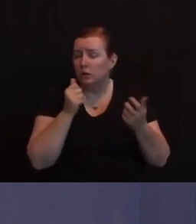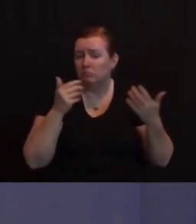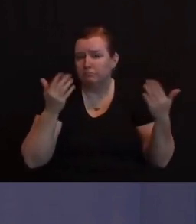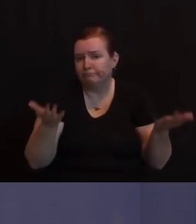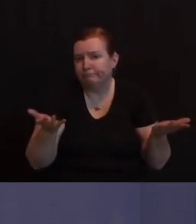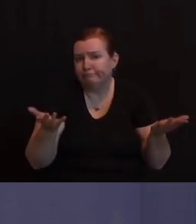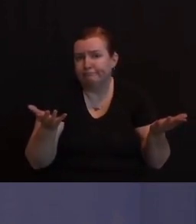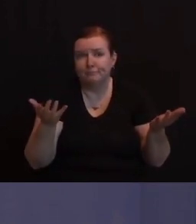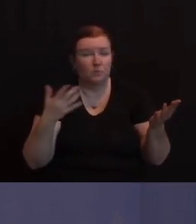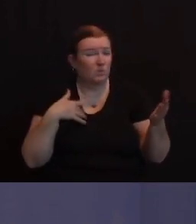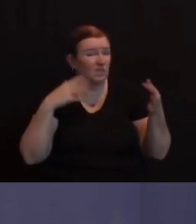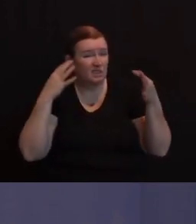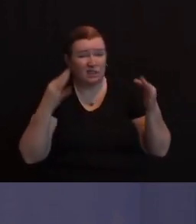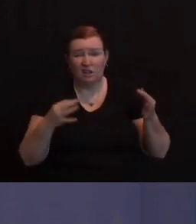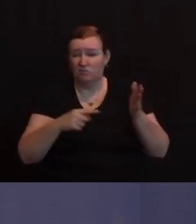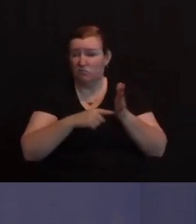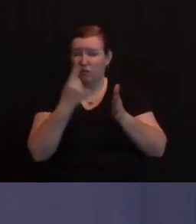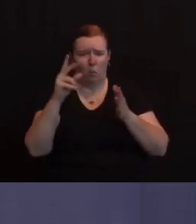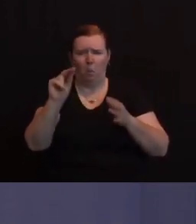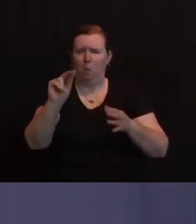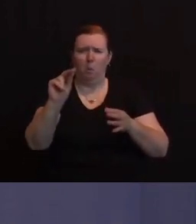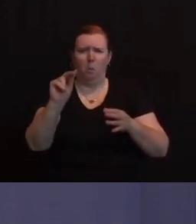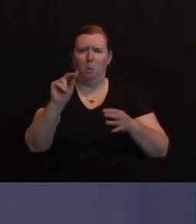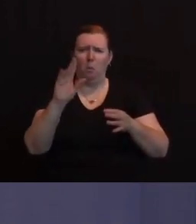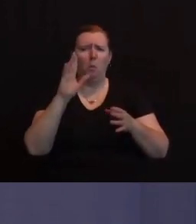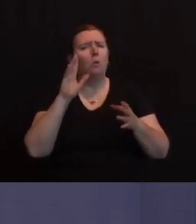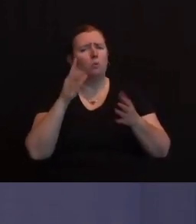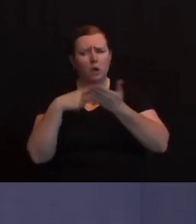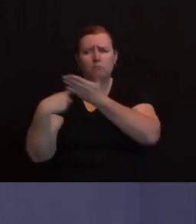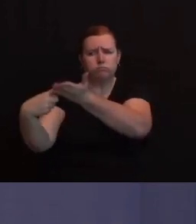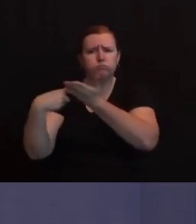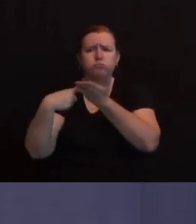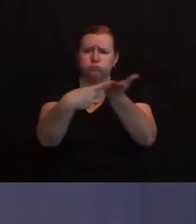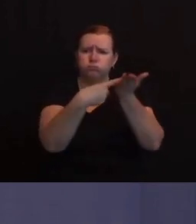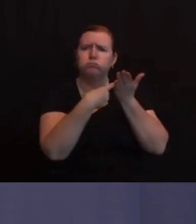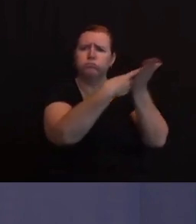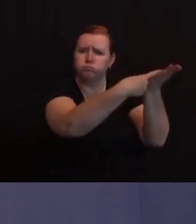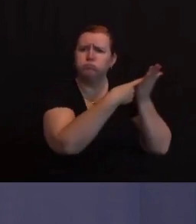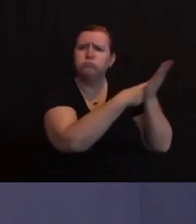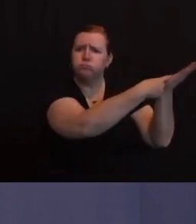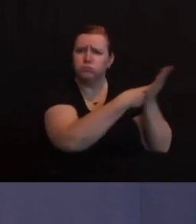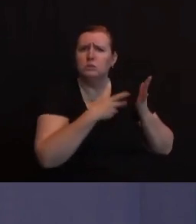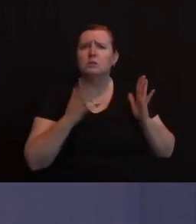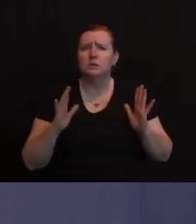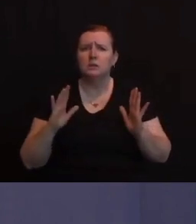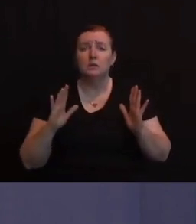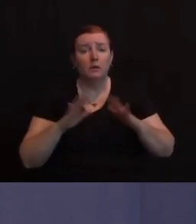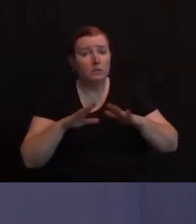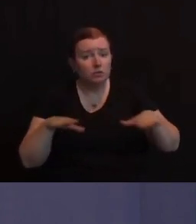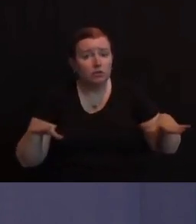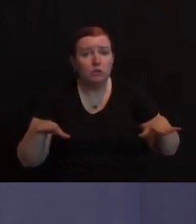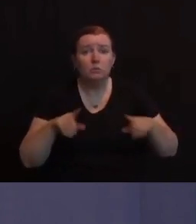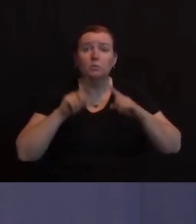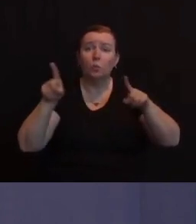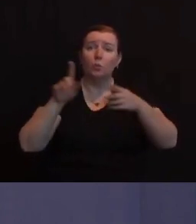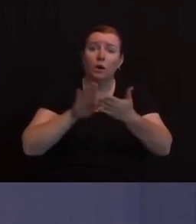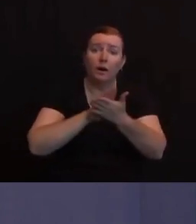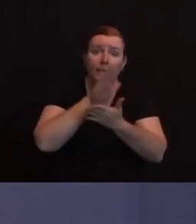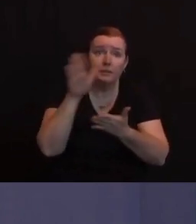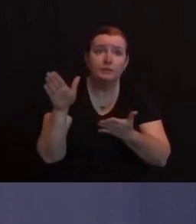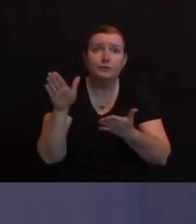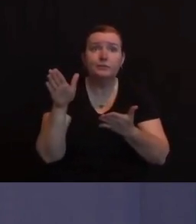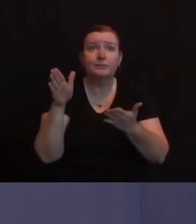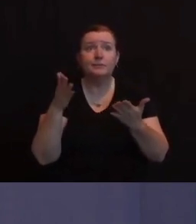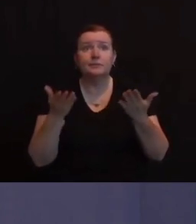discussion. How do you move kids into school? If a kid comes into school, to a college campus, and comes from